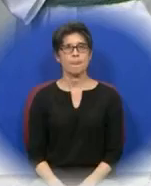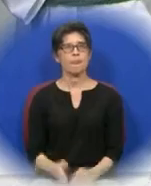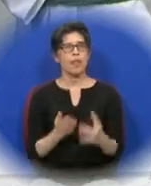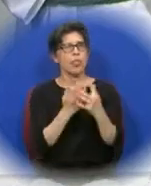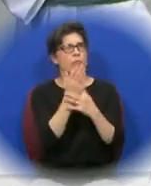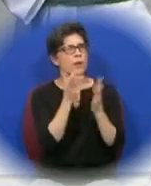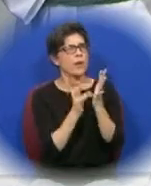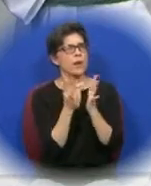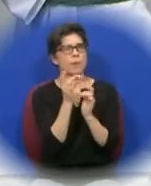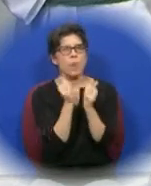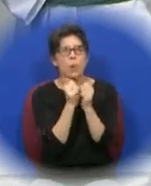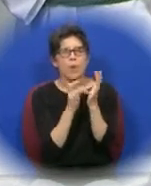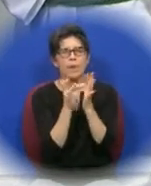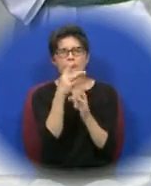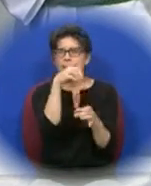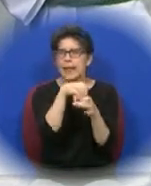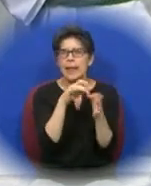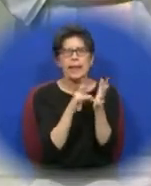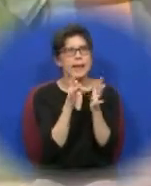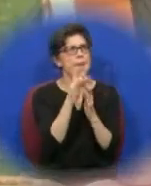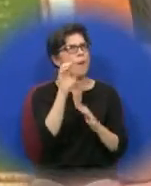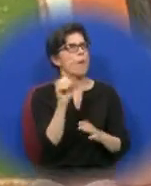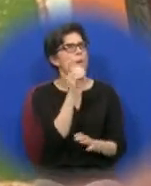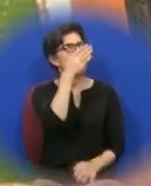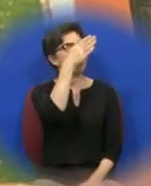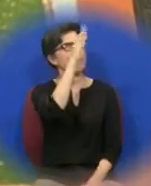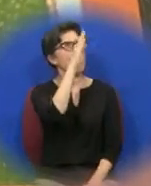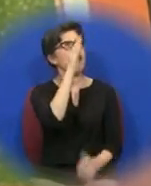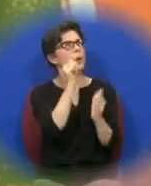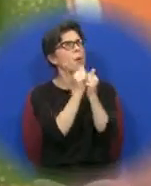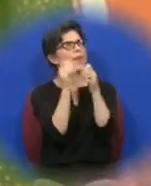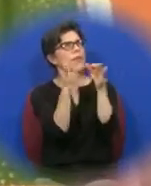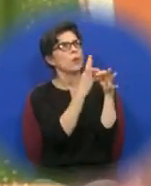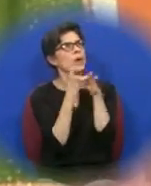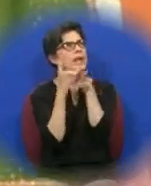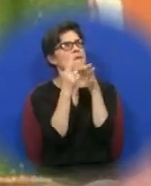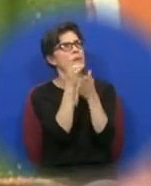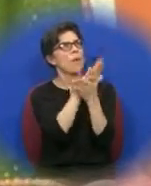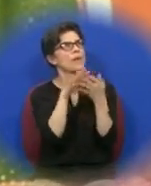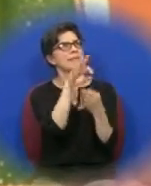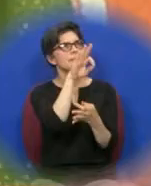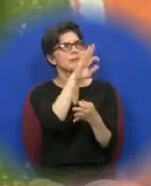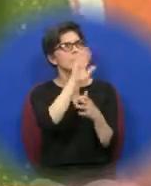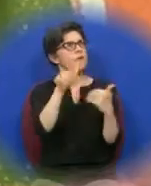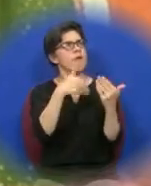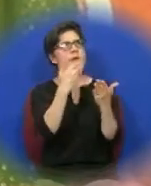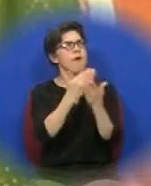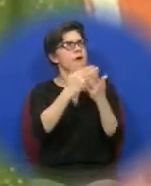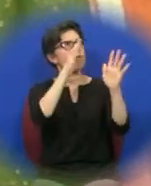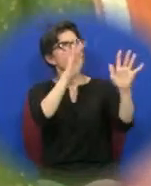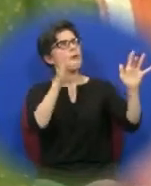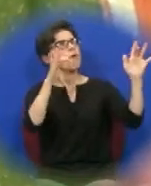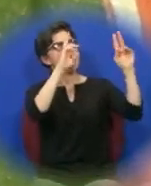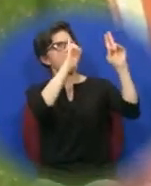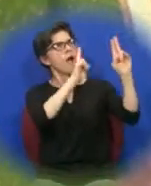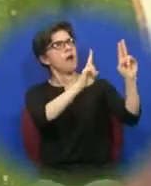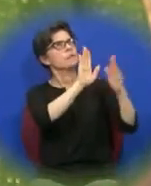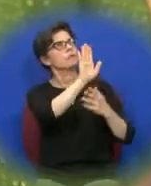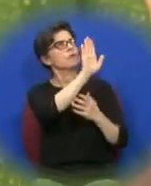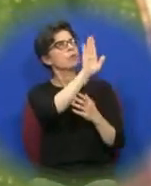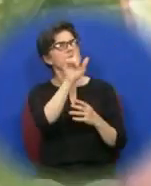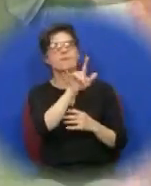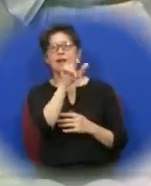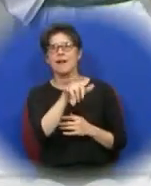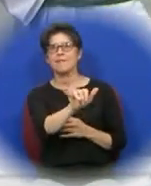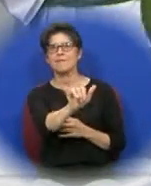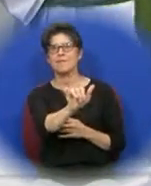Through him, and with him, and in him, O God, Almighty Father, in the unity of the Holy Spirit, all glory and honor is yours forever and